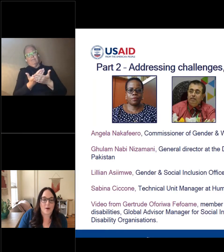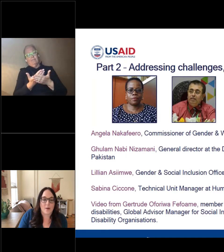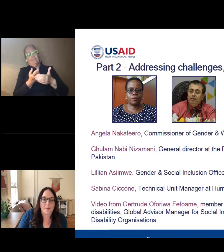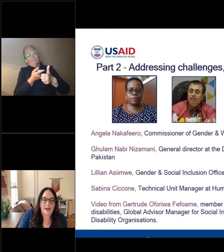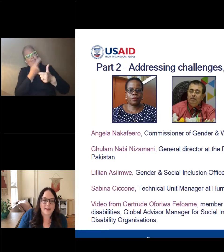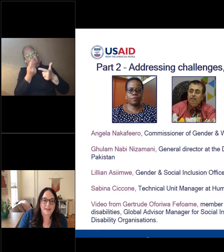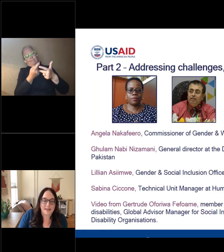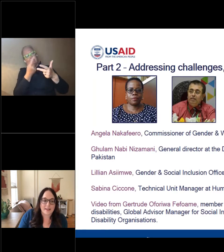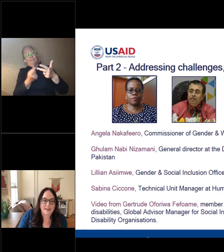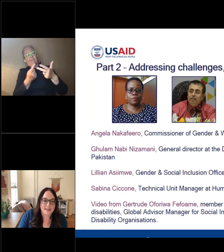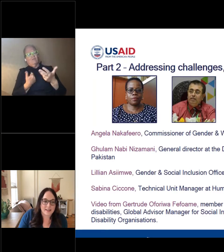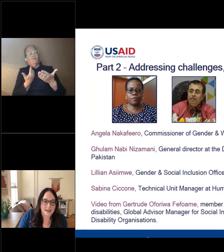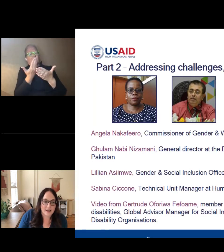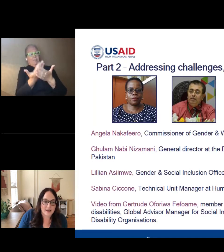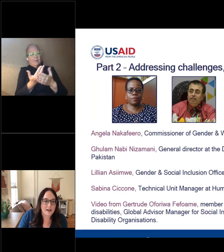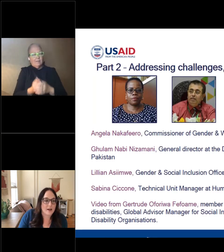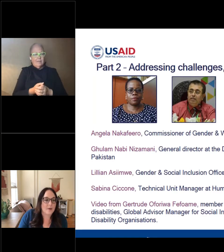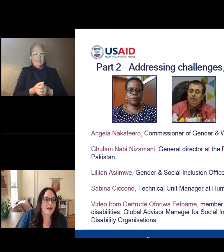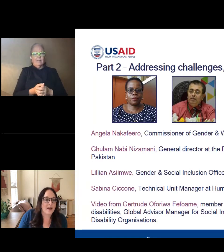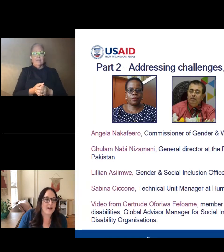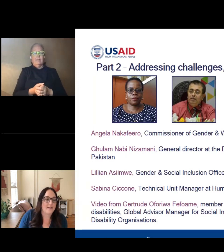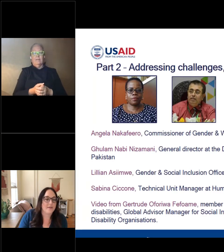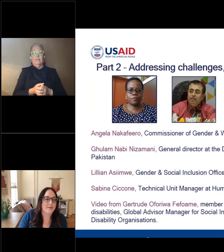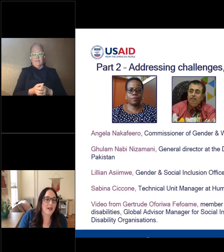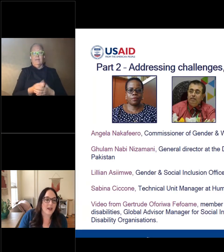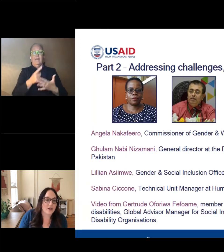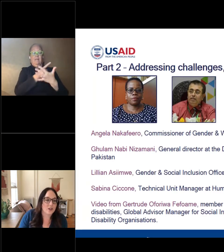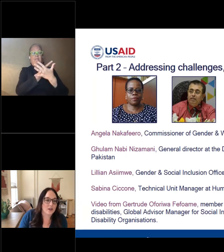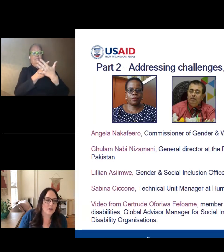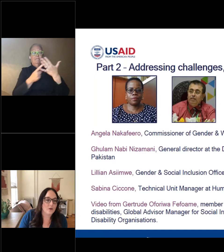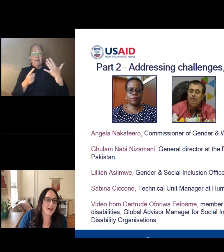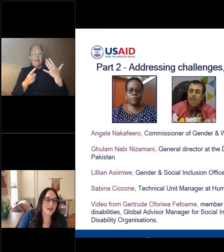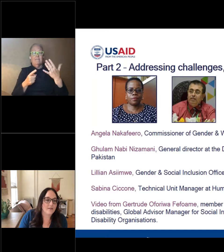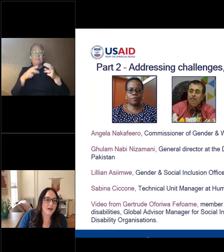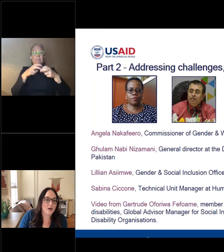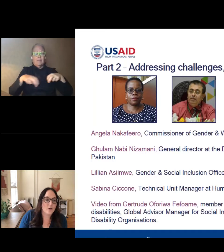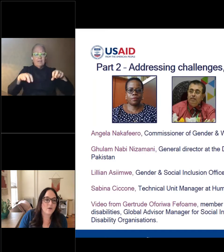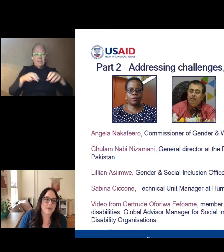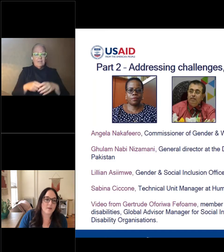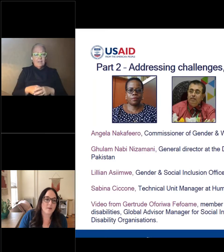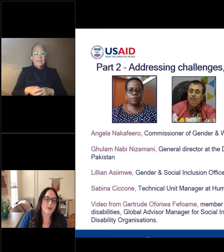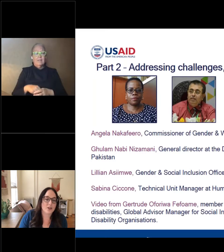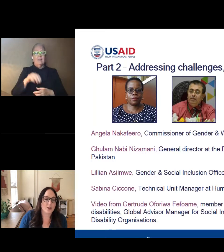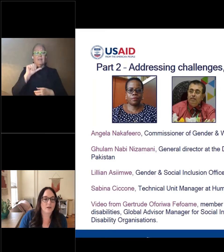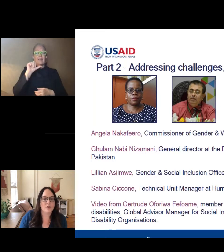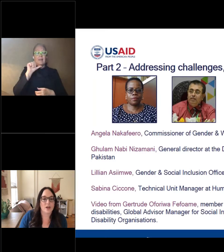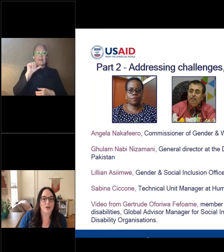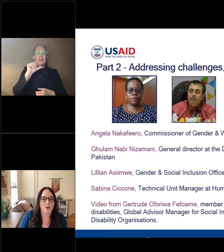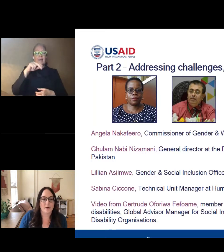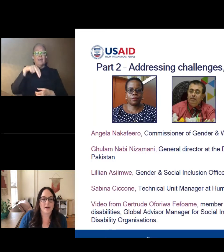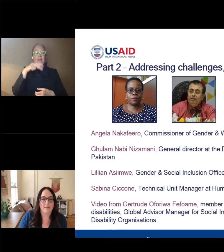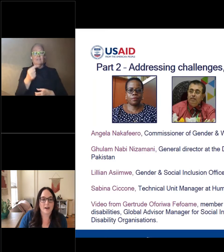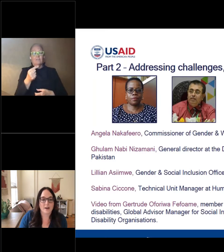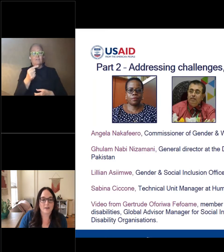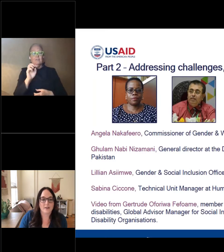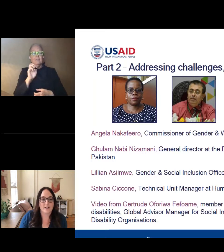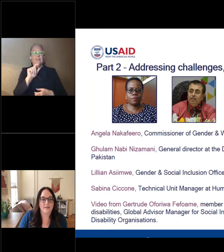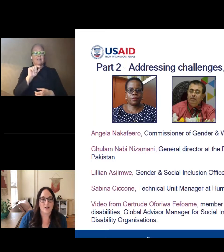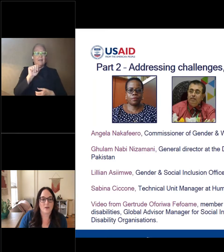are our panelists today. We have Angelo Nakafeero, who's the Commissioner of Gender and